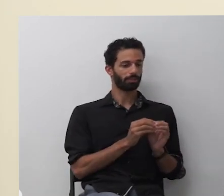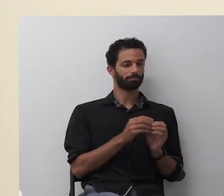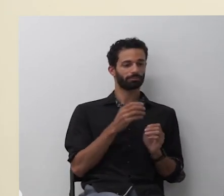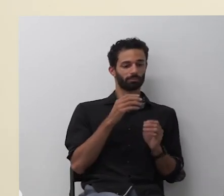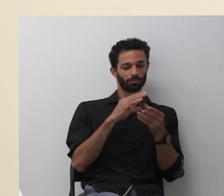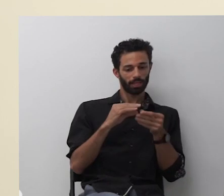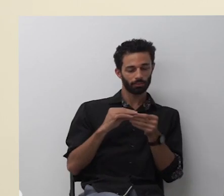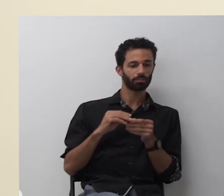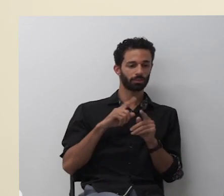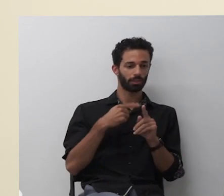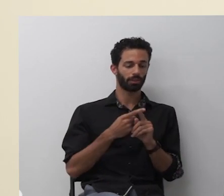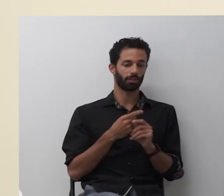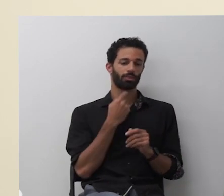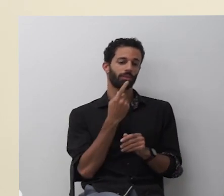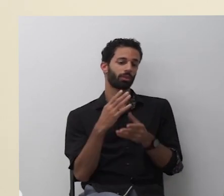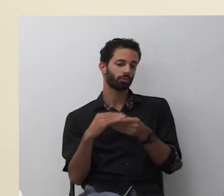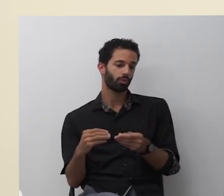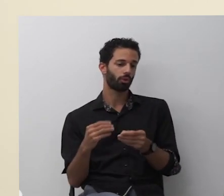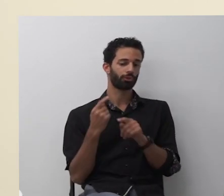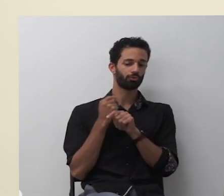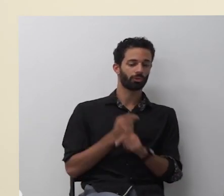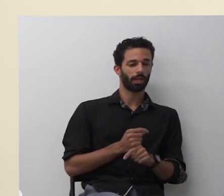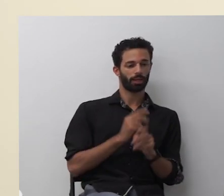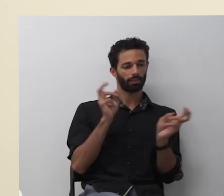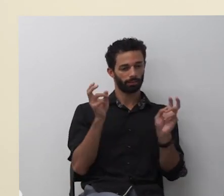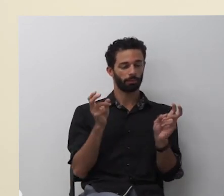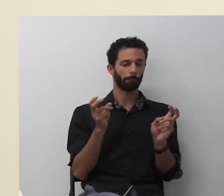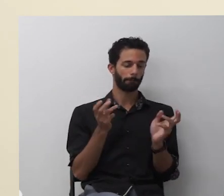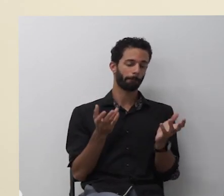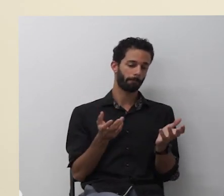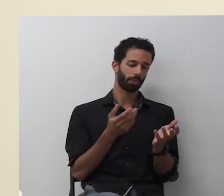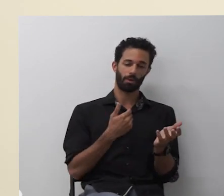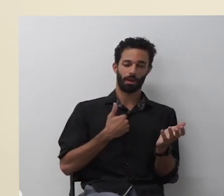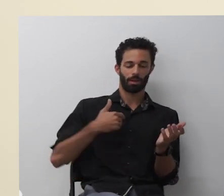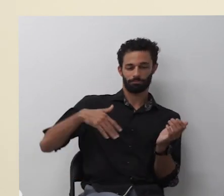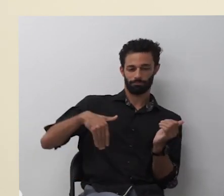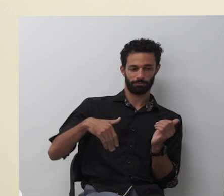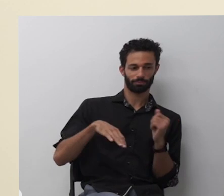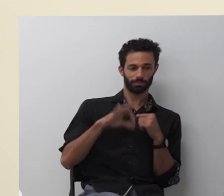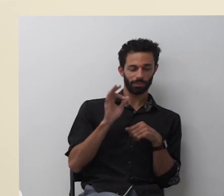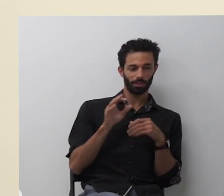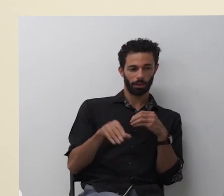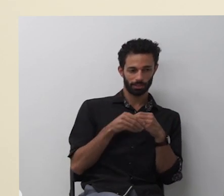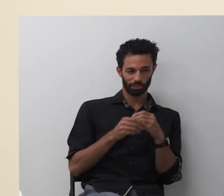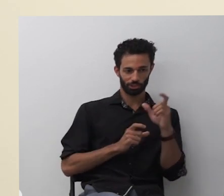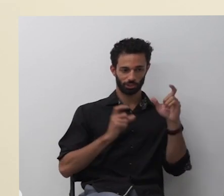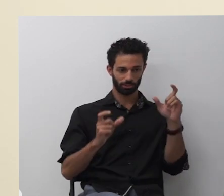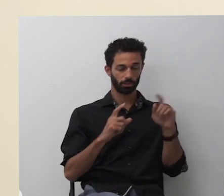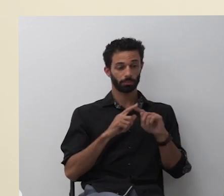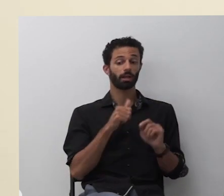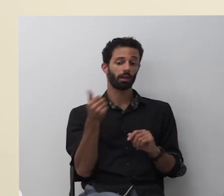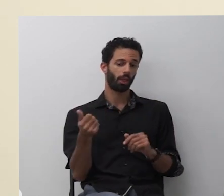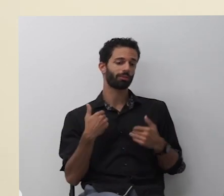telling a story or a trend or a theme. Not to say that you have to, so I have not, but I think others have, and I